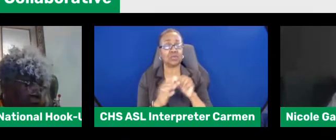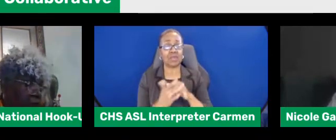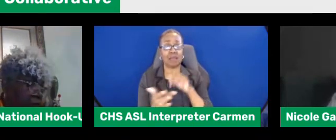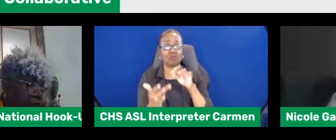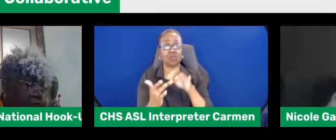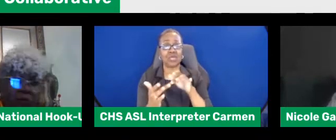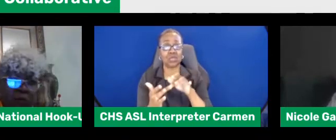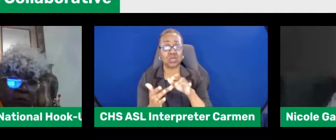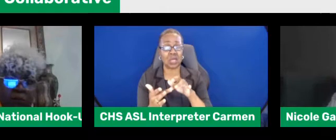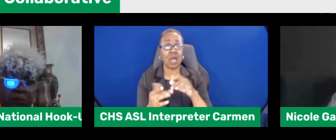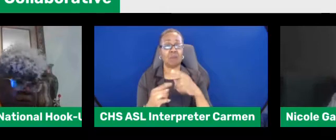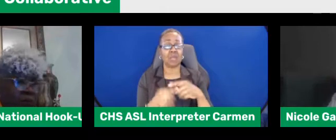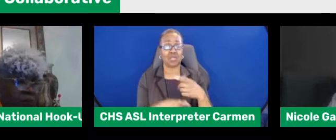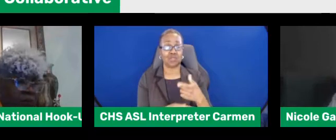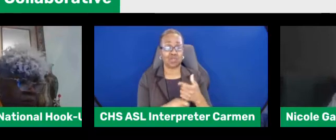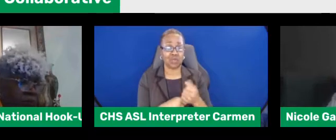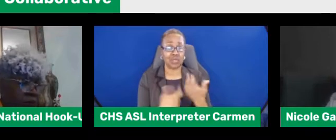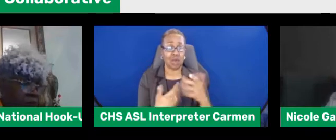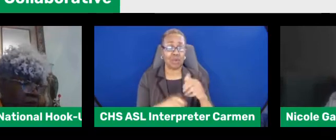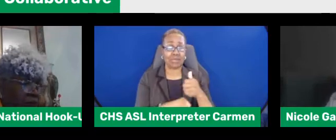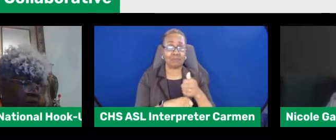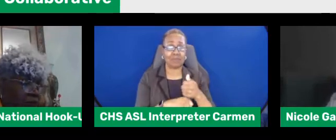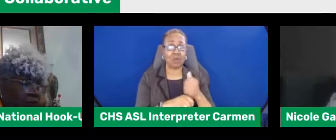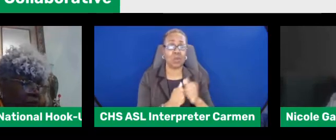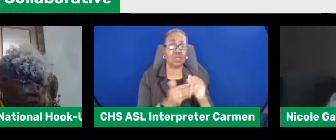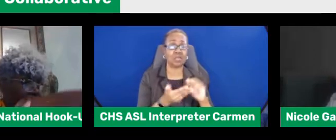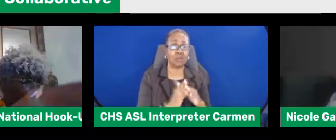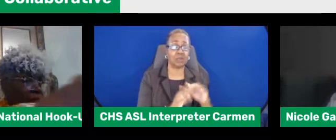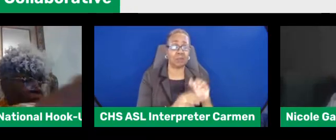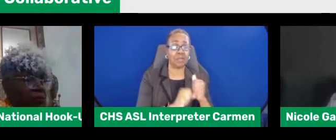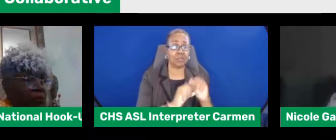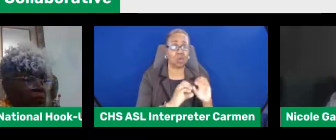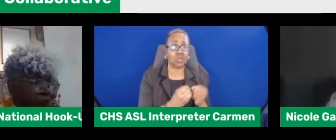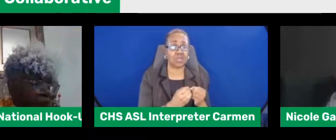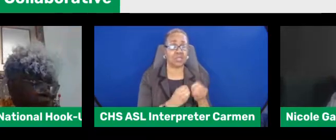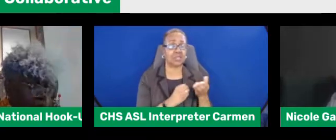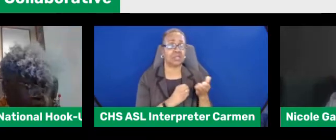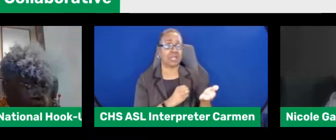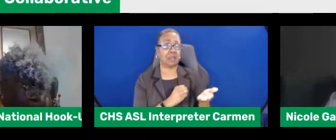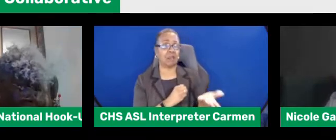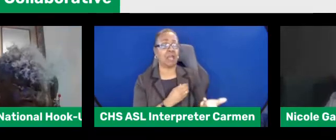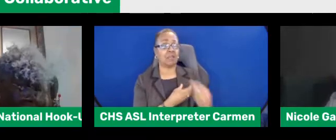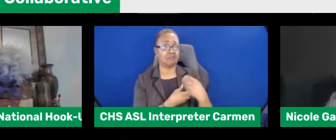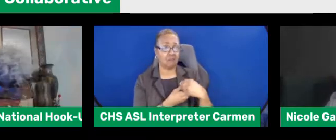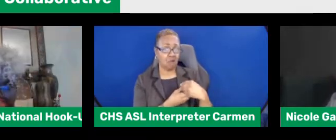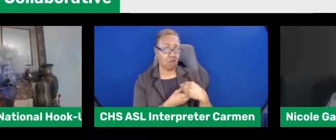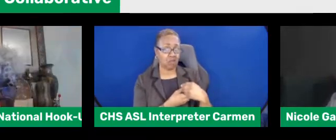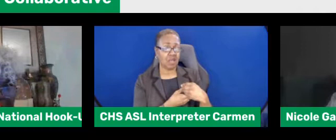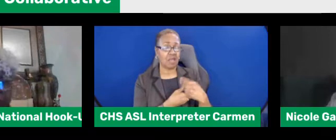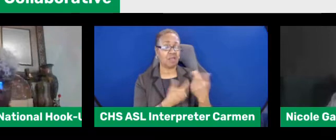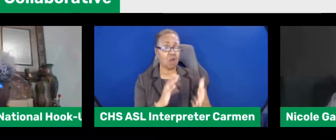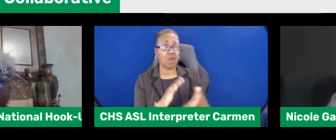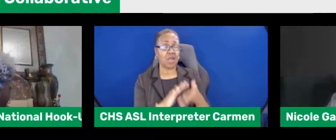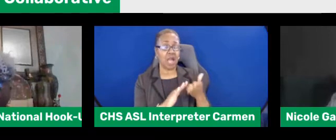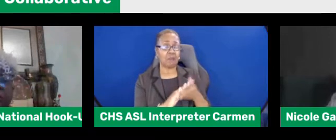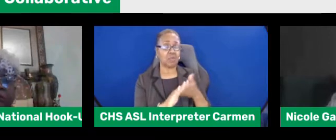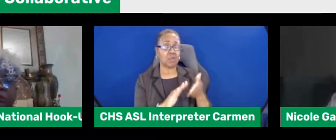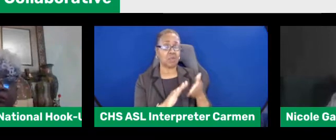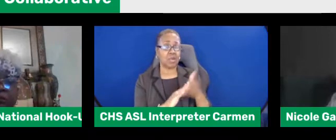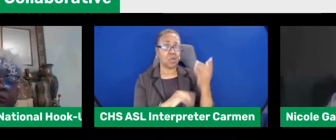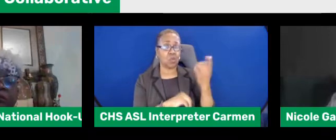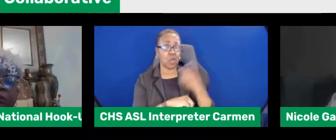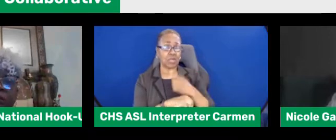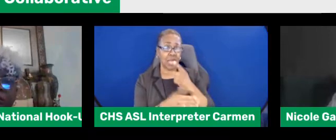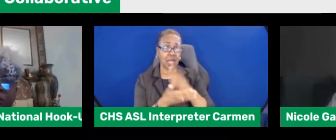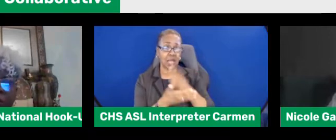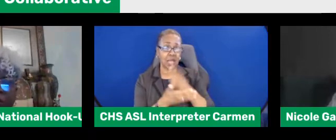the trust that was built amongst the community-based organizations that are at the table. They're already operating one day a week as a local pantry.